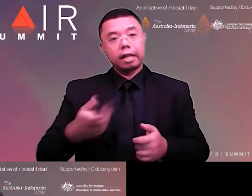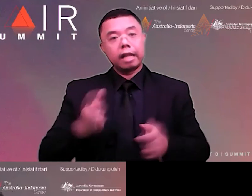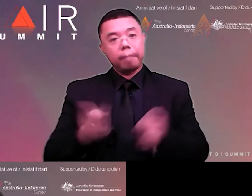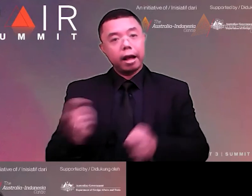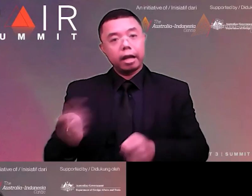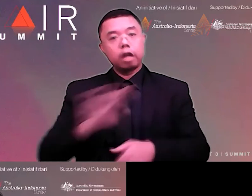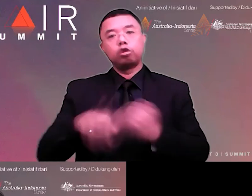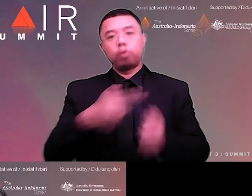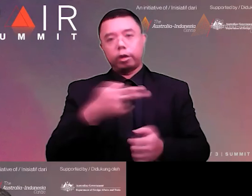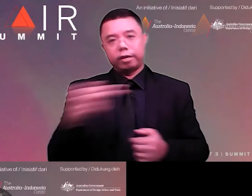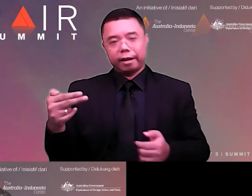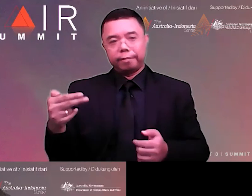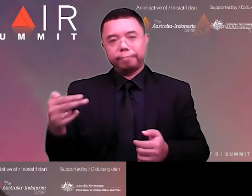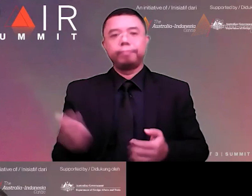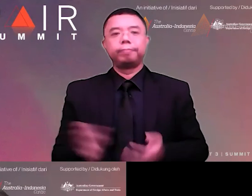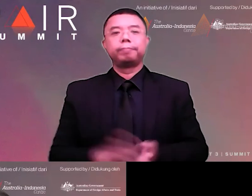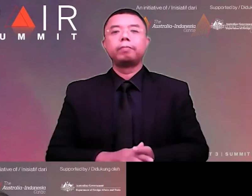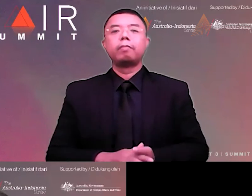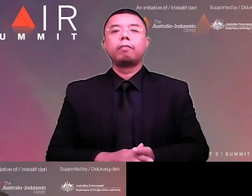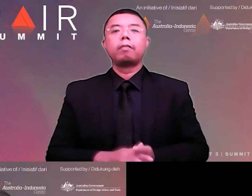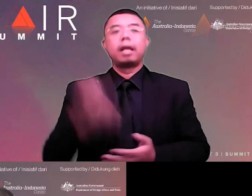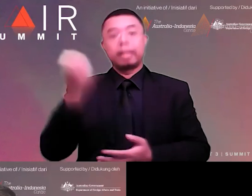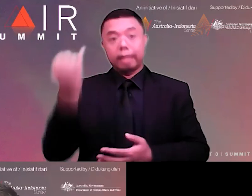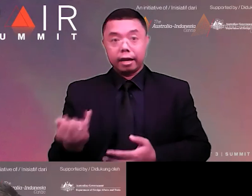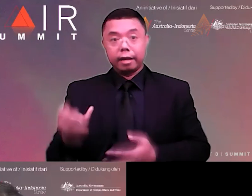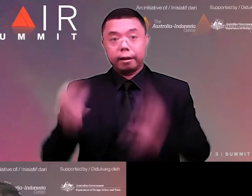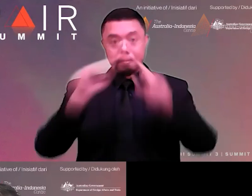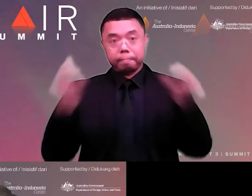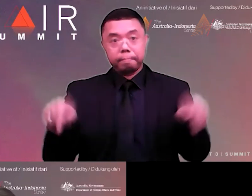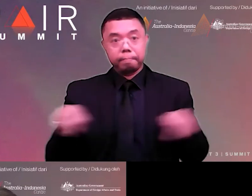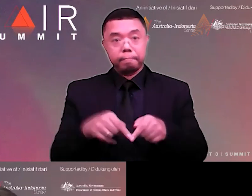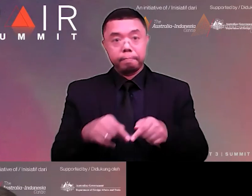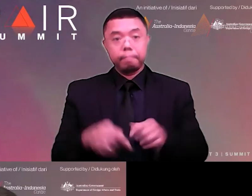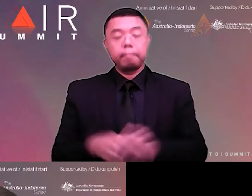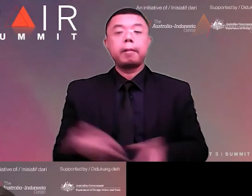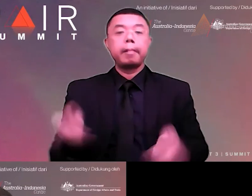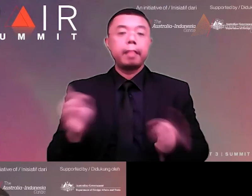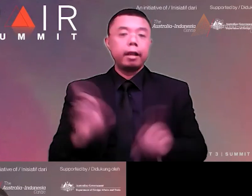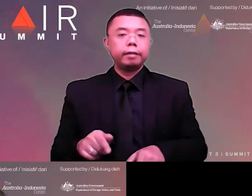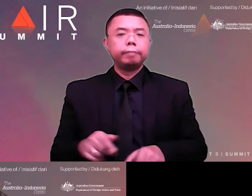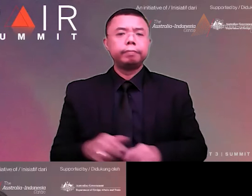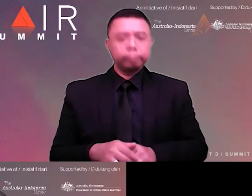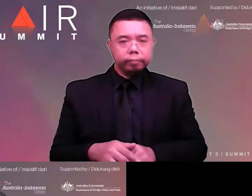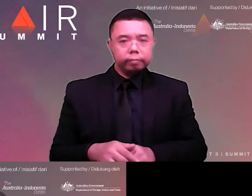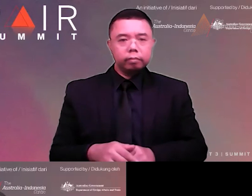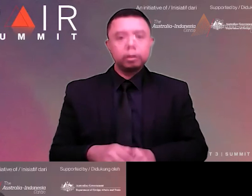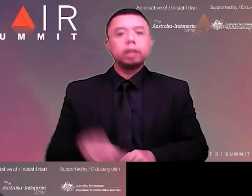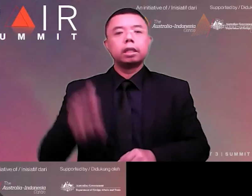slide. So I think, it certainly helped the government